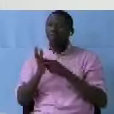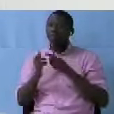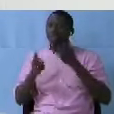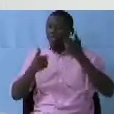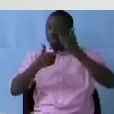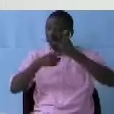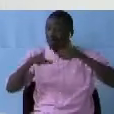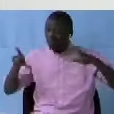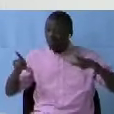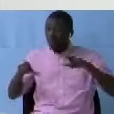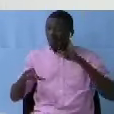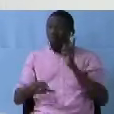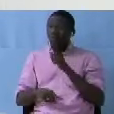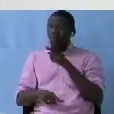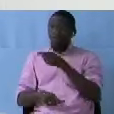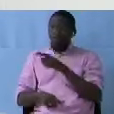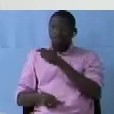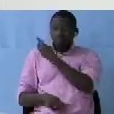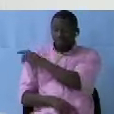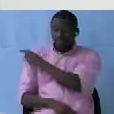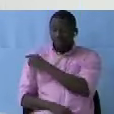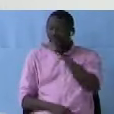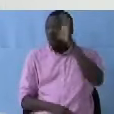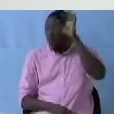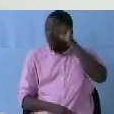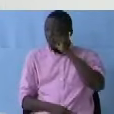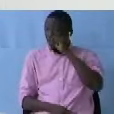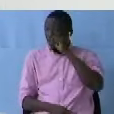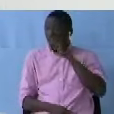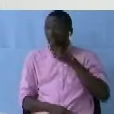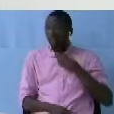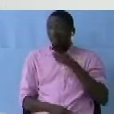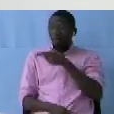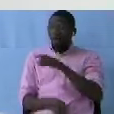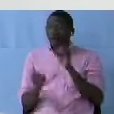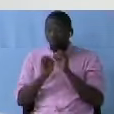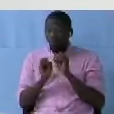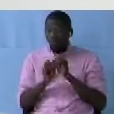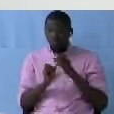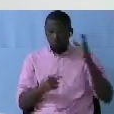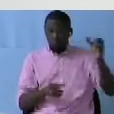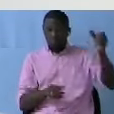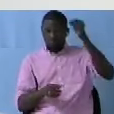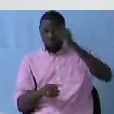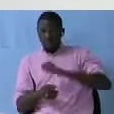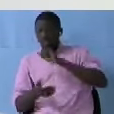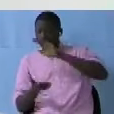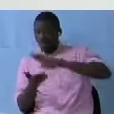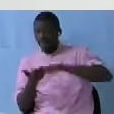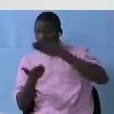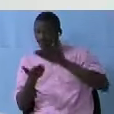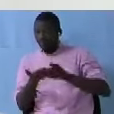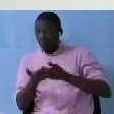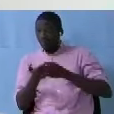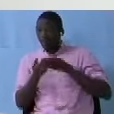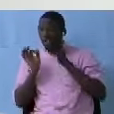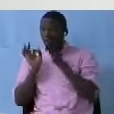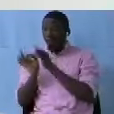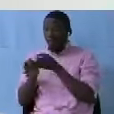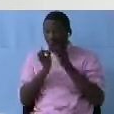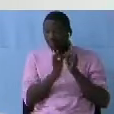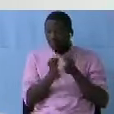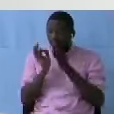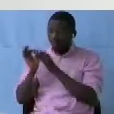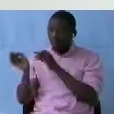understands. In the absence of that, you get a competent interpreter to explain to the patient what is